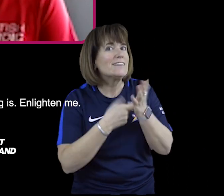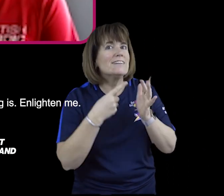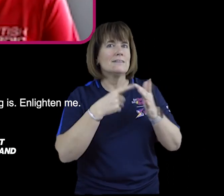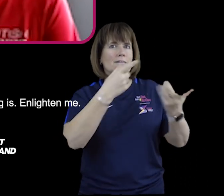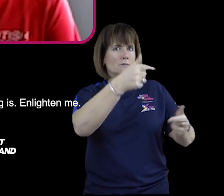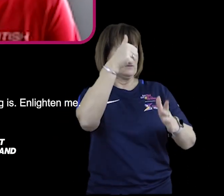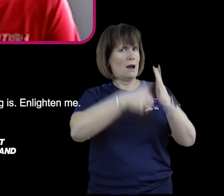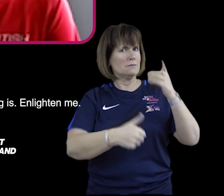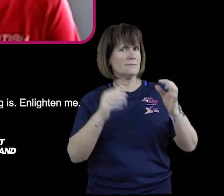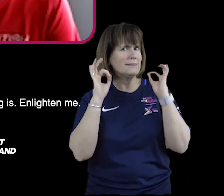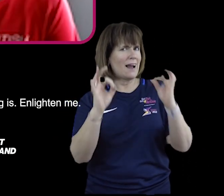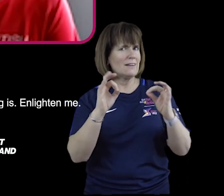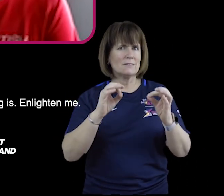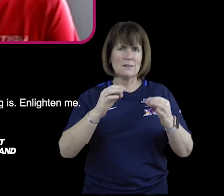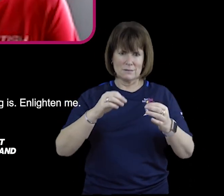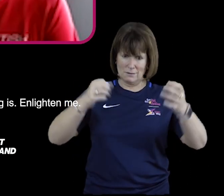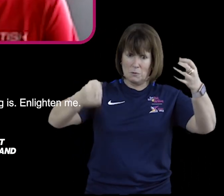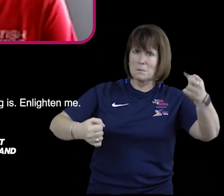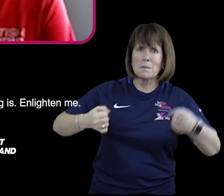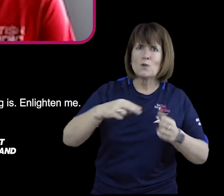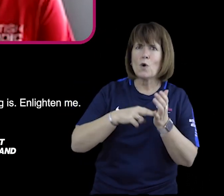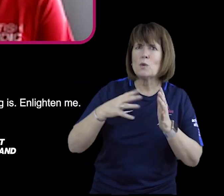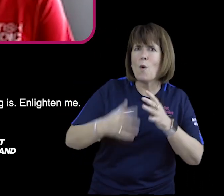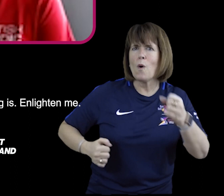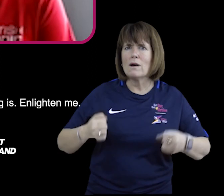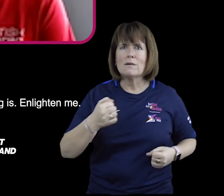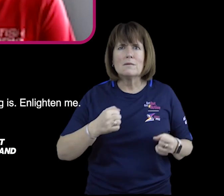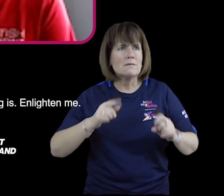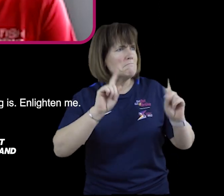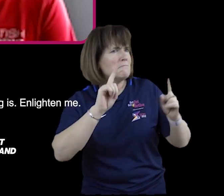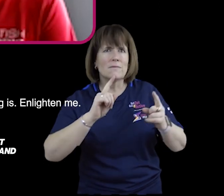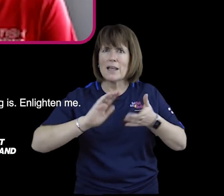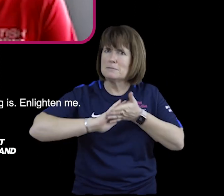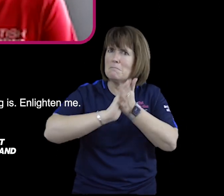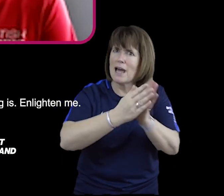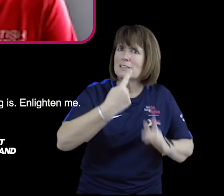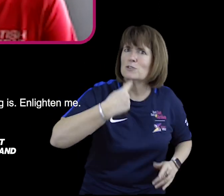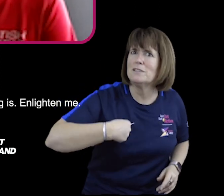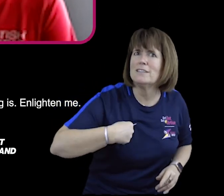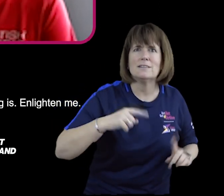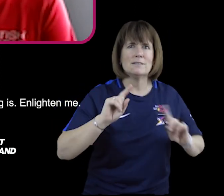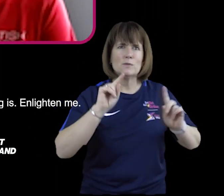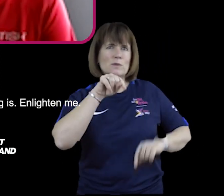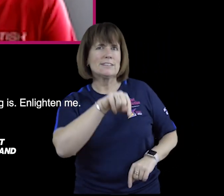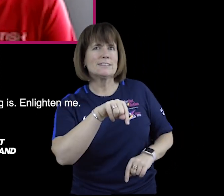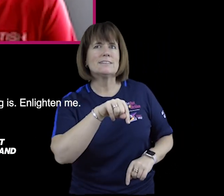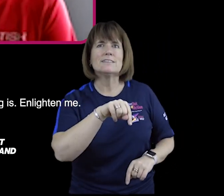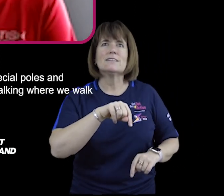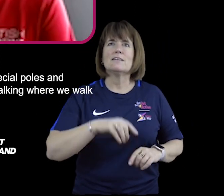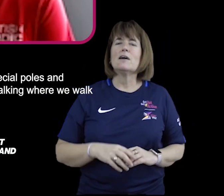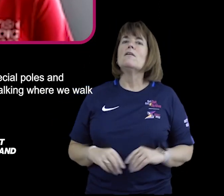stuff. Catherine, I think we need to establish exactly what Nordic walking is. Enlighten